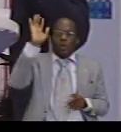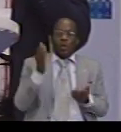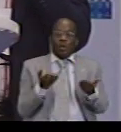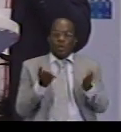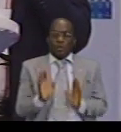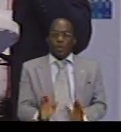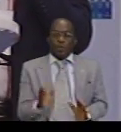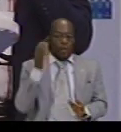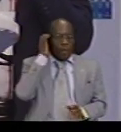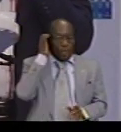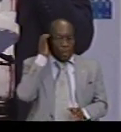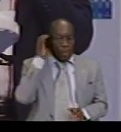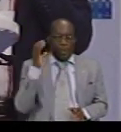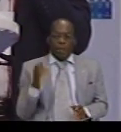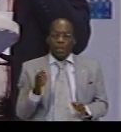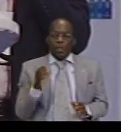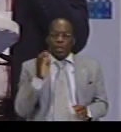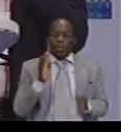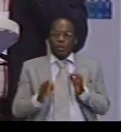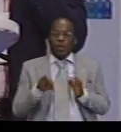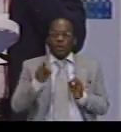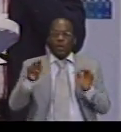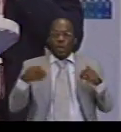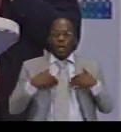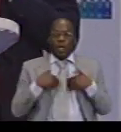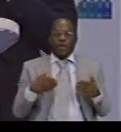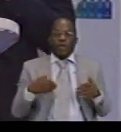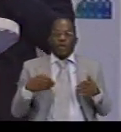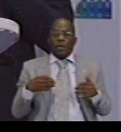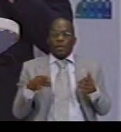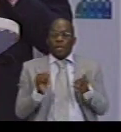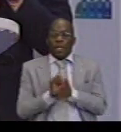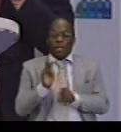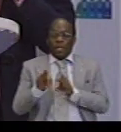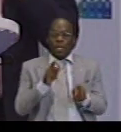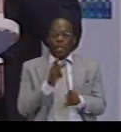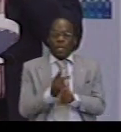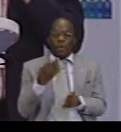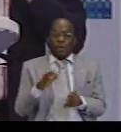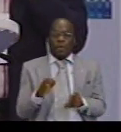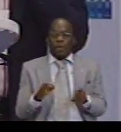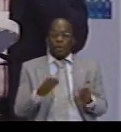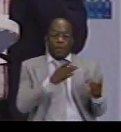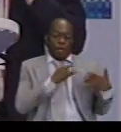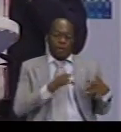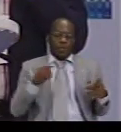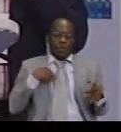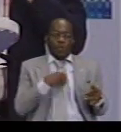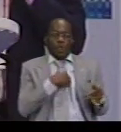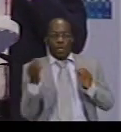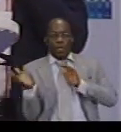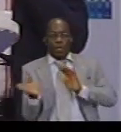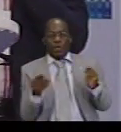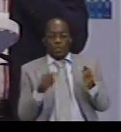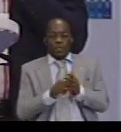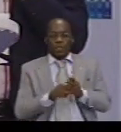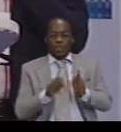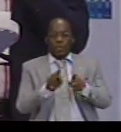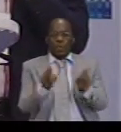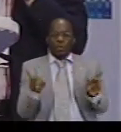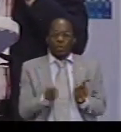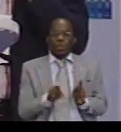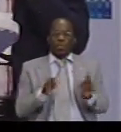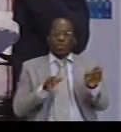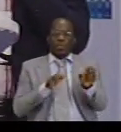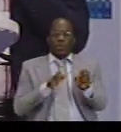Oh, if you can have such a heart, we leave this place filled. Let's raise our voices and pray. Pray